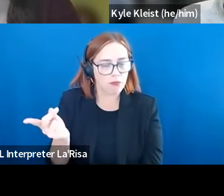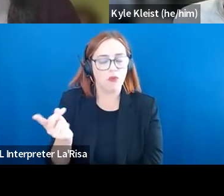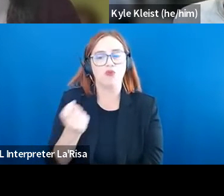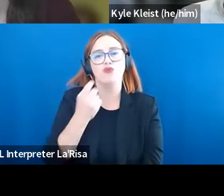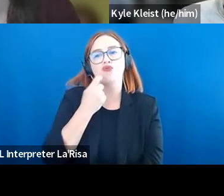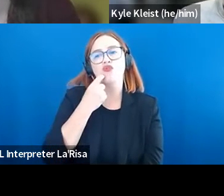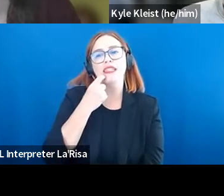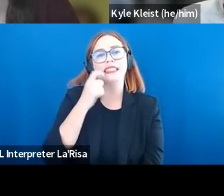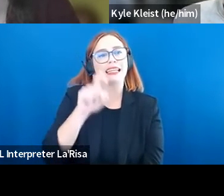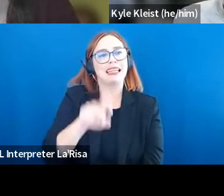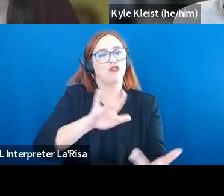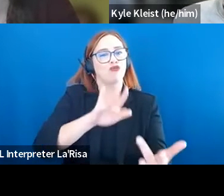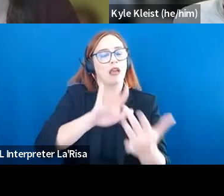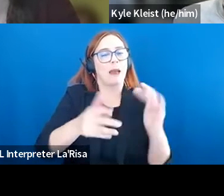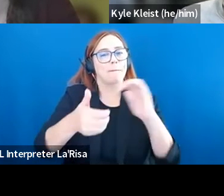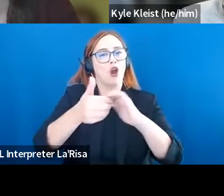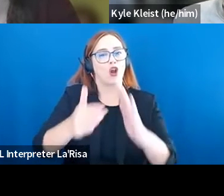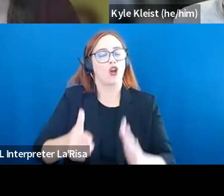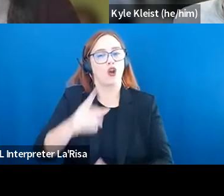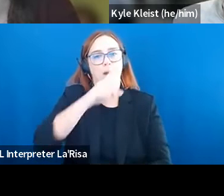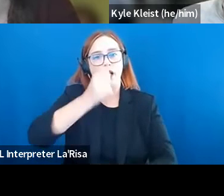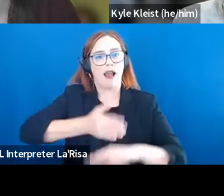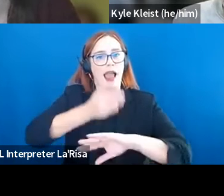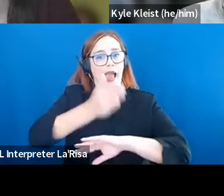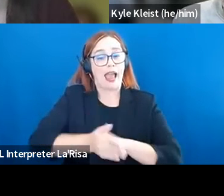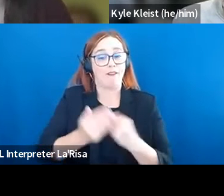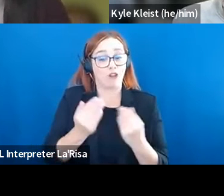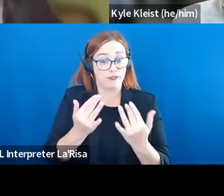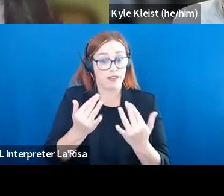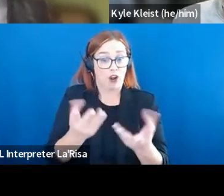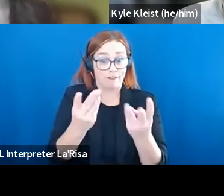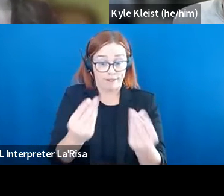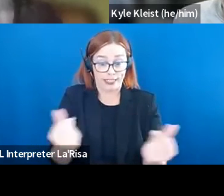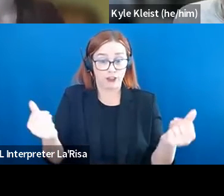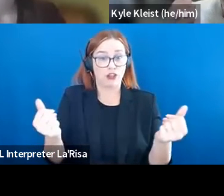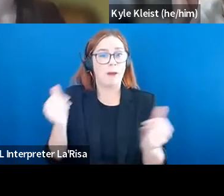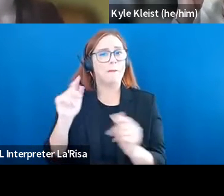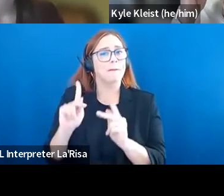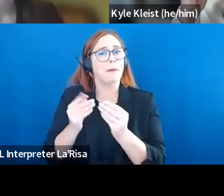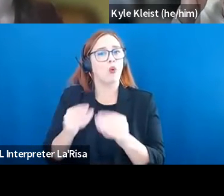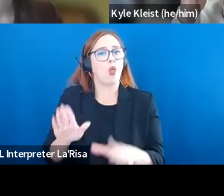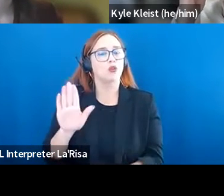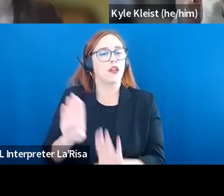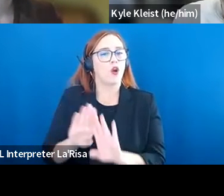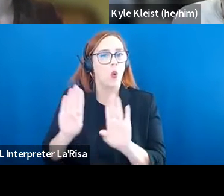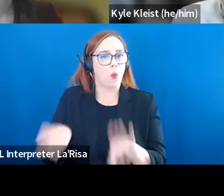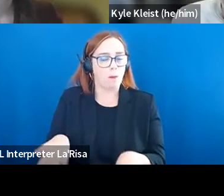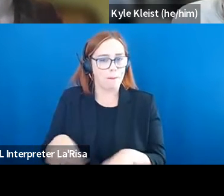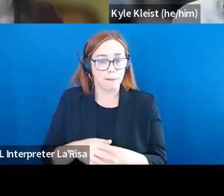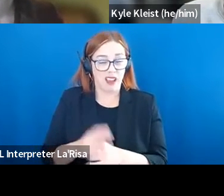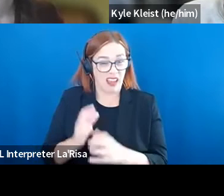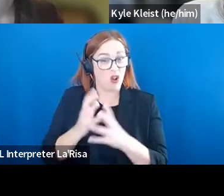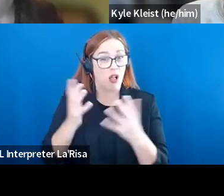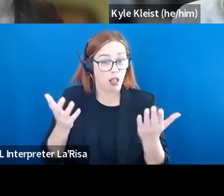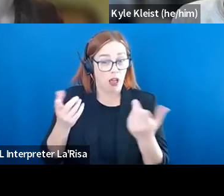rural areas, because the aftermath of the fires, once they were put out, is that people lost their homes in a lot of these rural communities